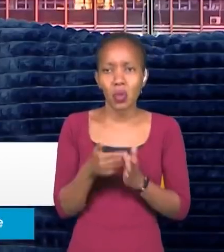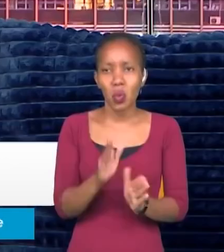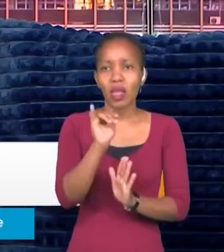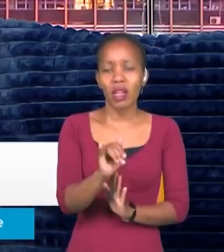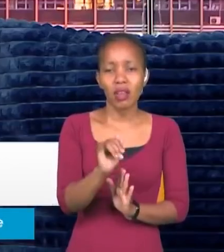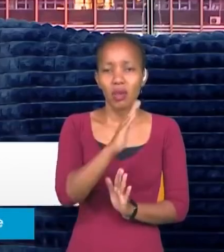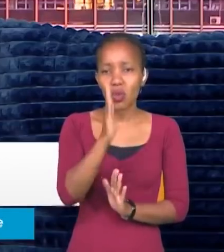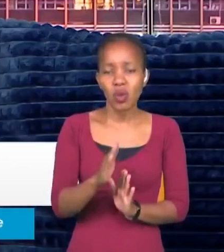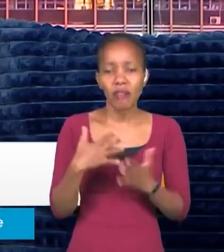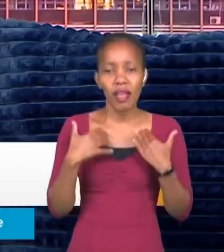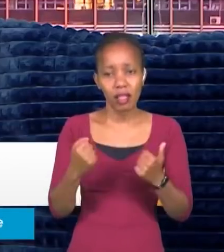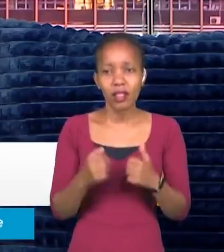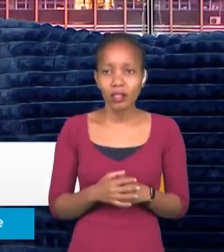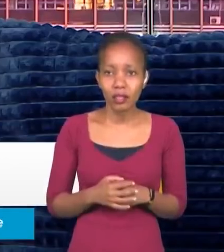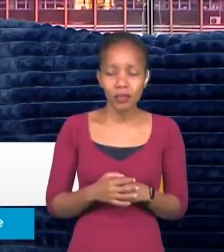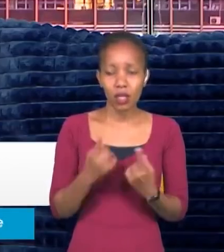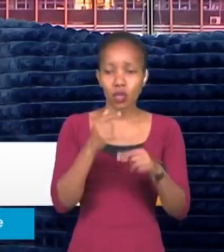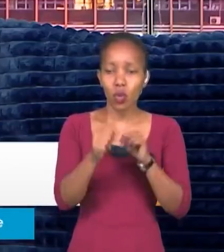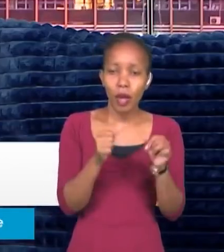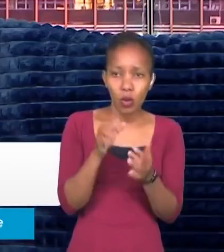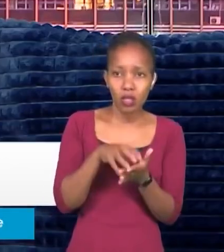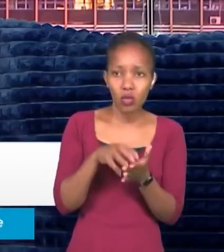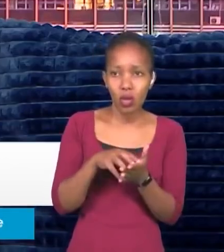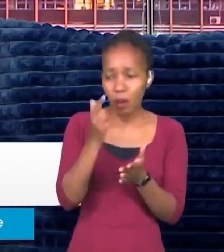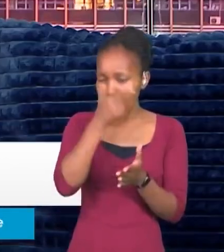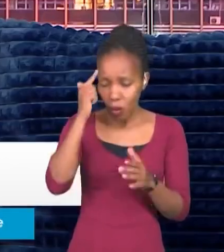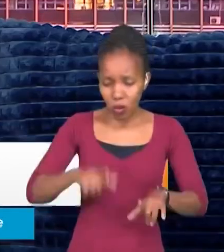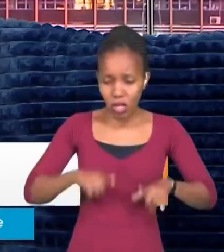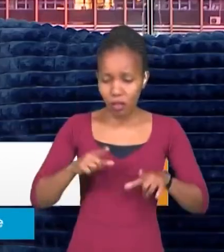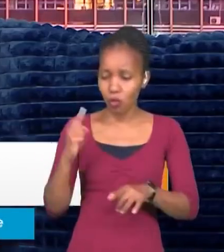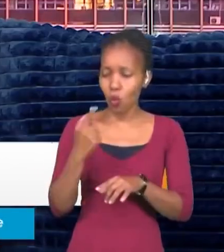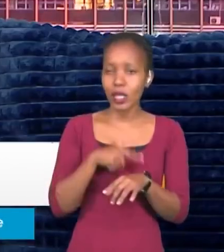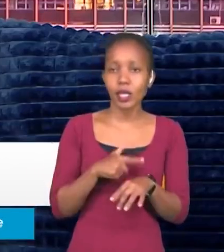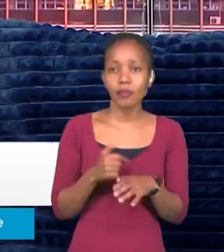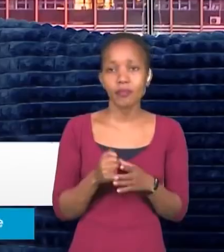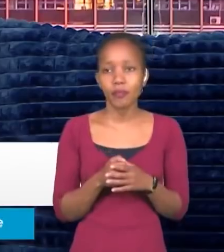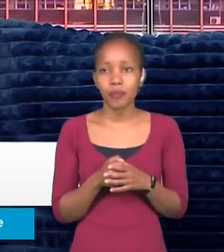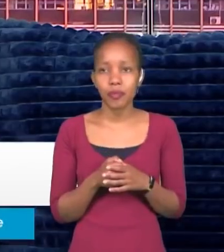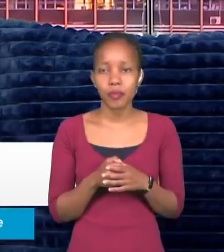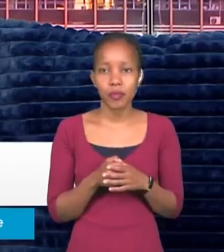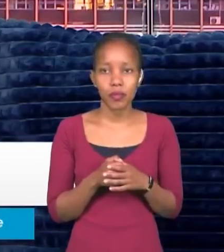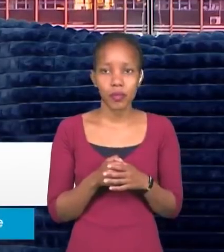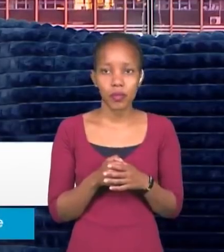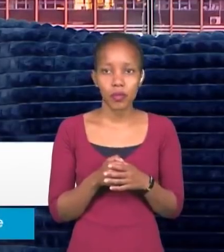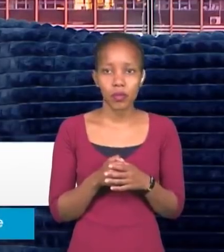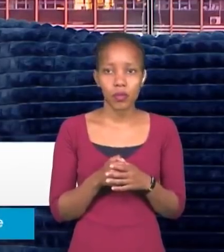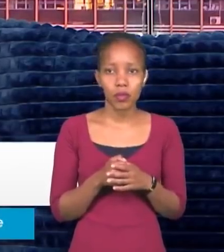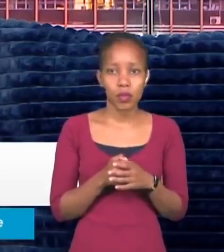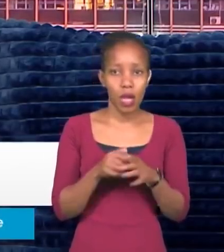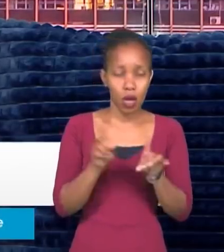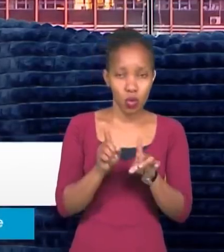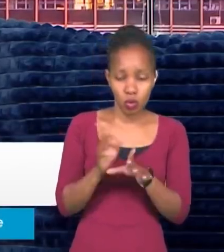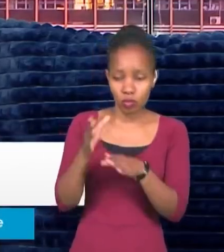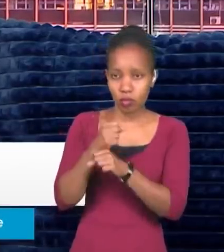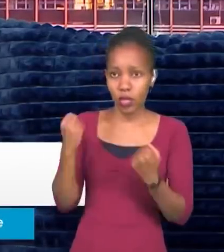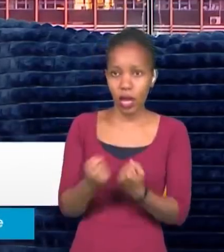heal. It's true that. Yeah. Wow. You just talk about it because believe once. Well, unless Dmitry Iskov's immortality initiative, yeah,